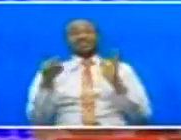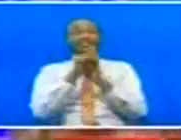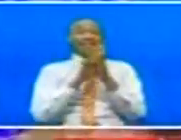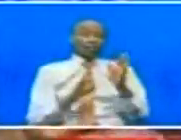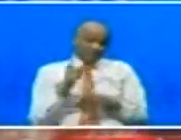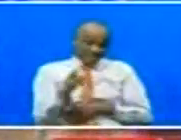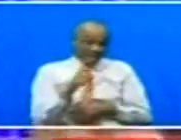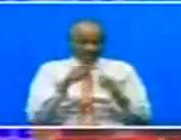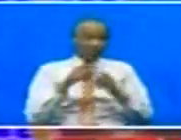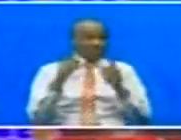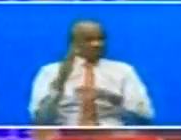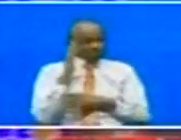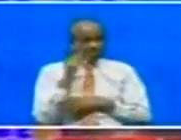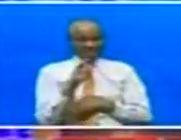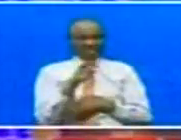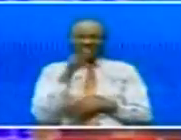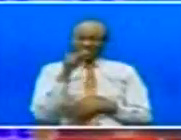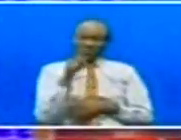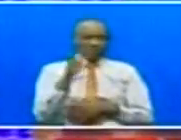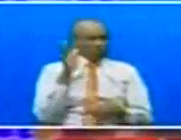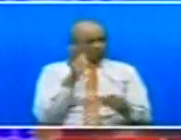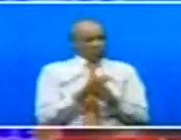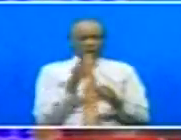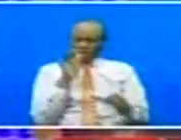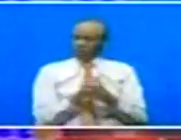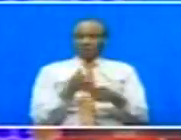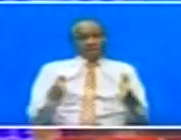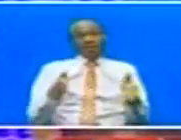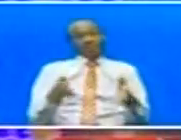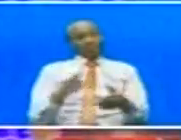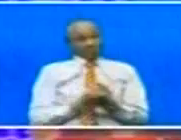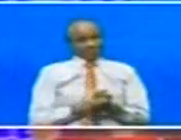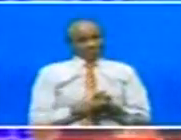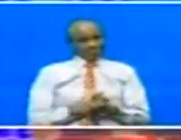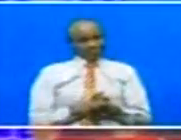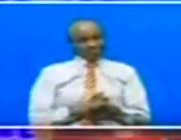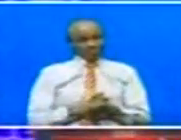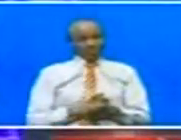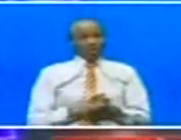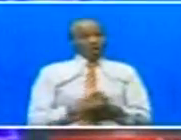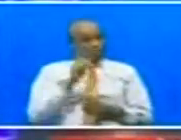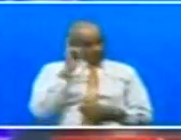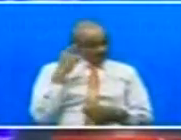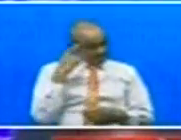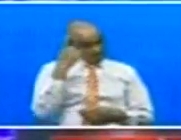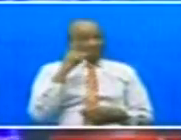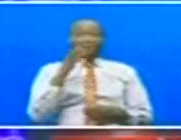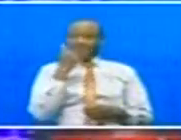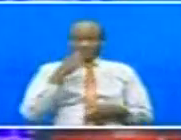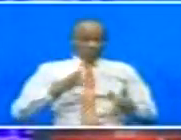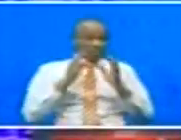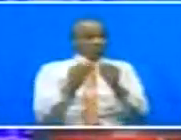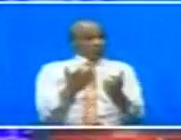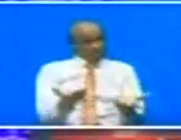far as this issue is concerned. It is too much within ourselves. And one of the prescriptions that I have as far